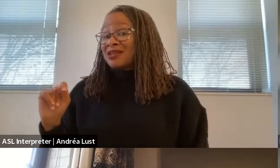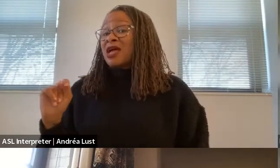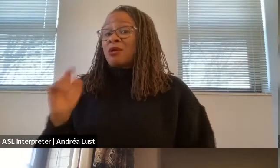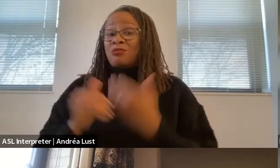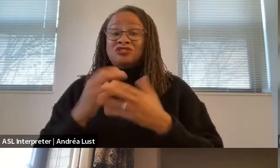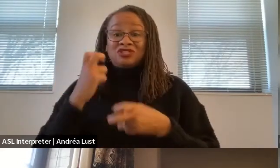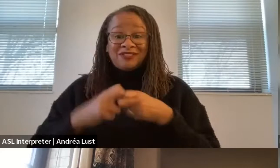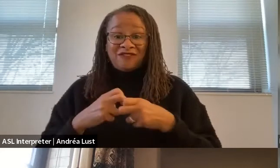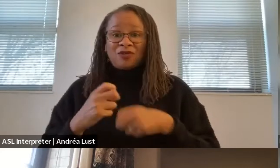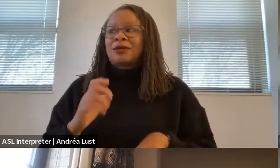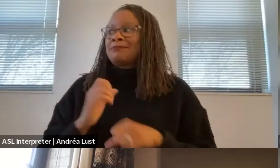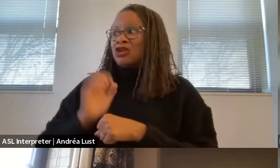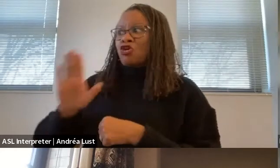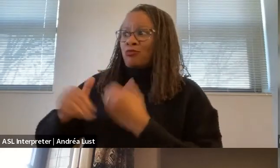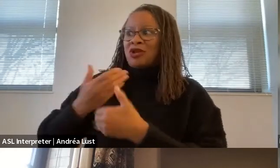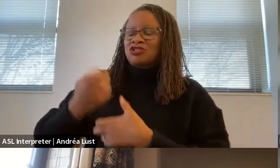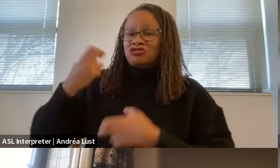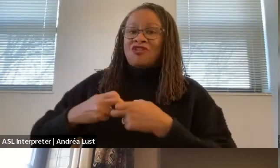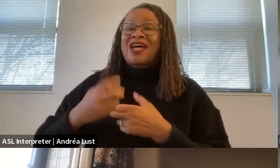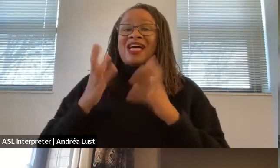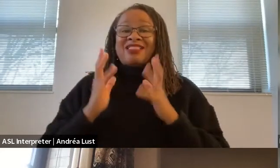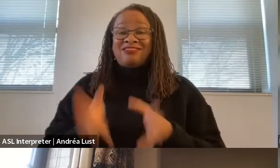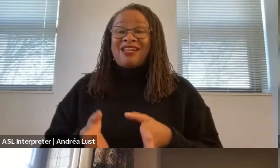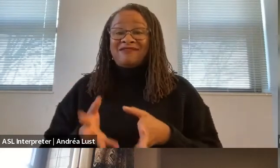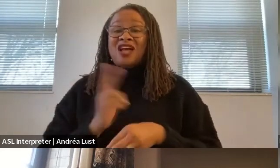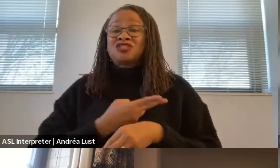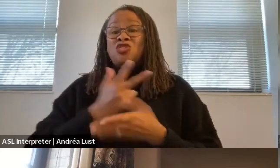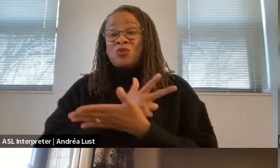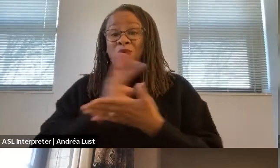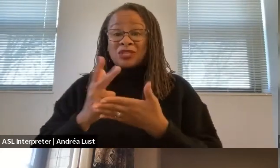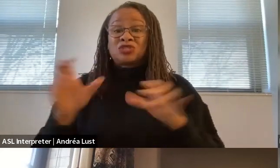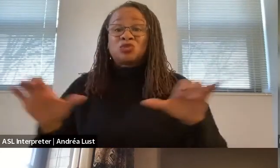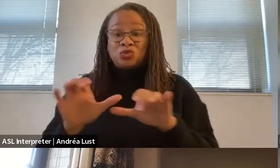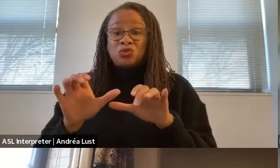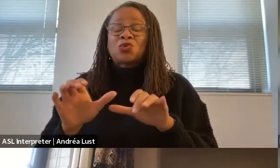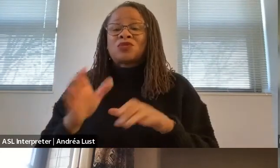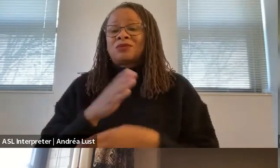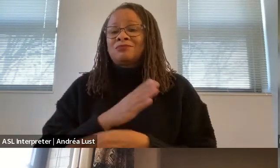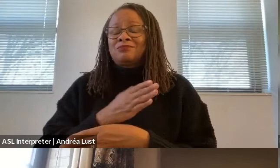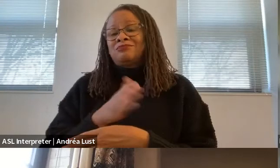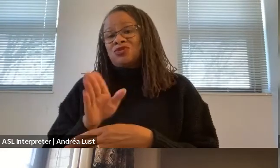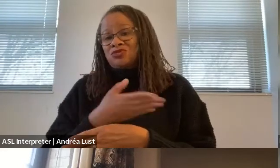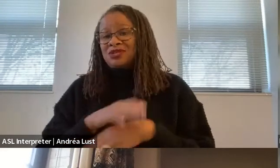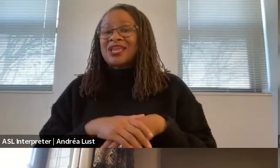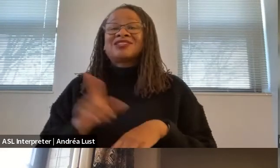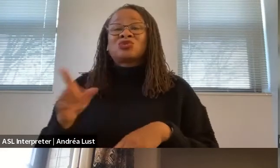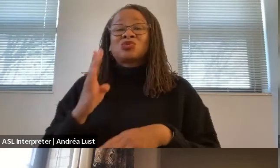hard. And it only left us 3 weeks to do the music, which means that Morgan was working between 14 to 16-hour